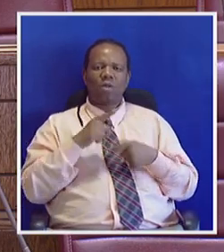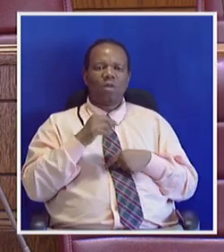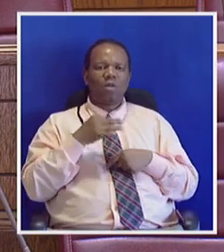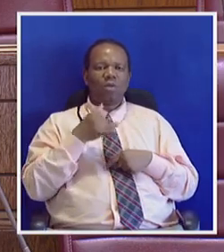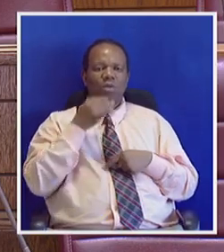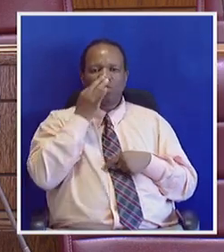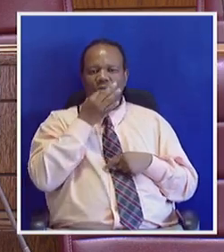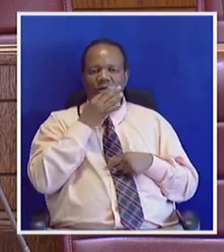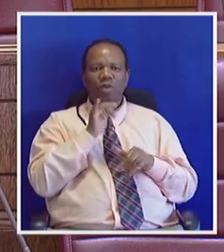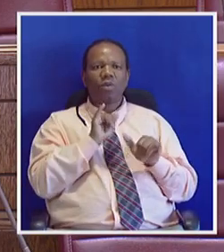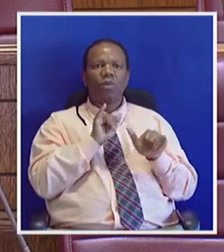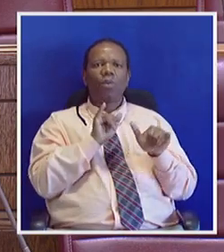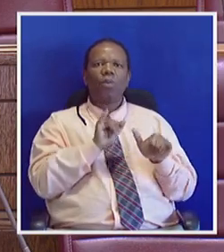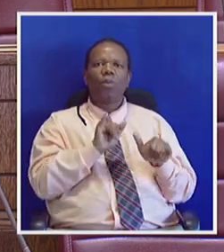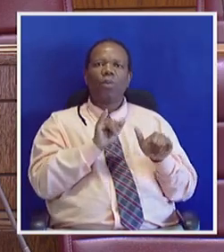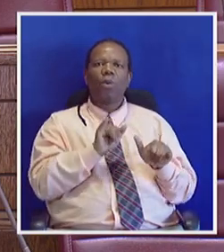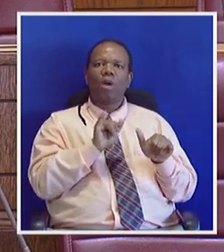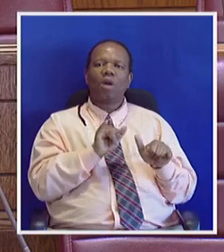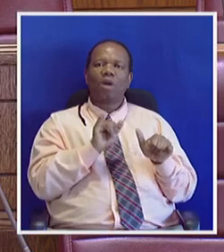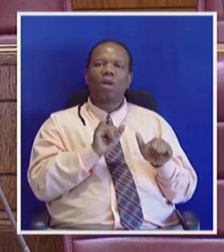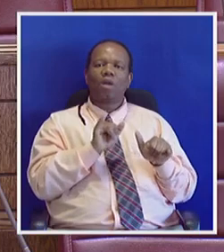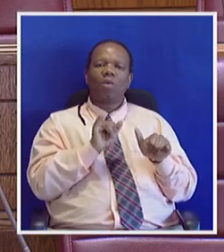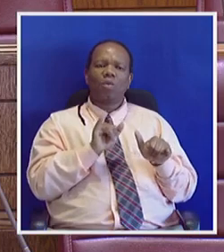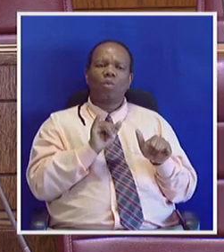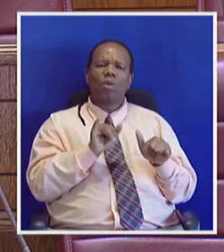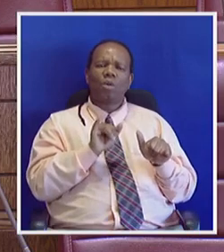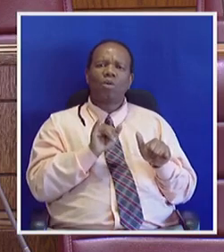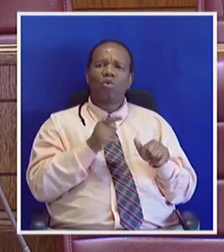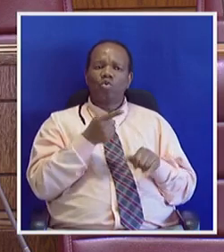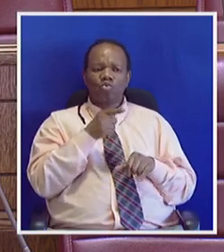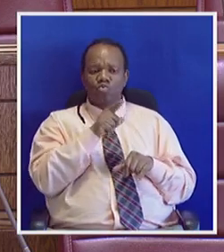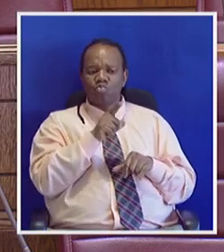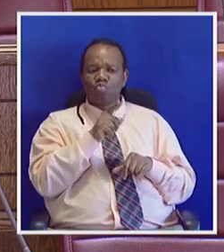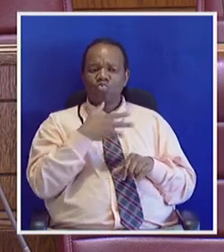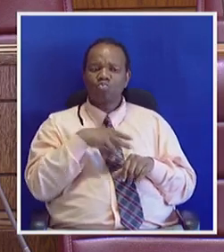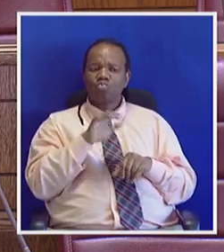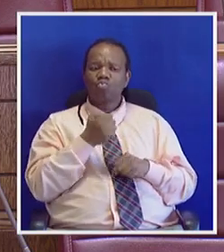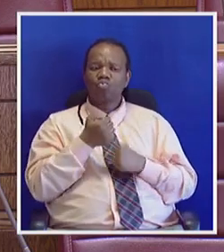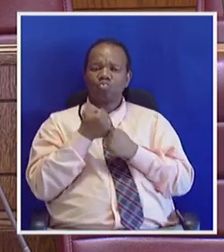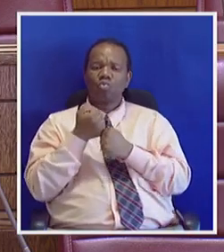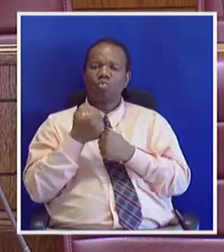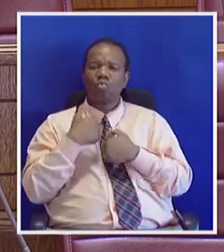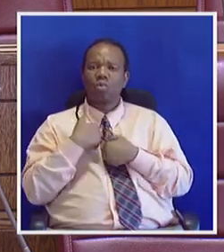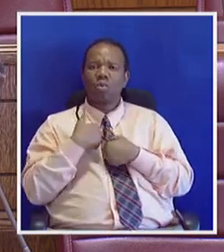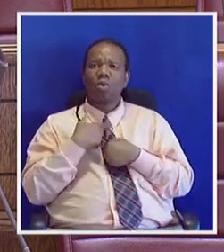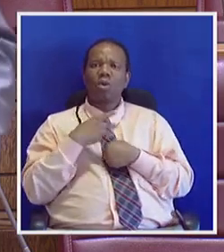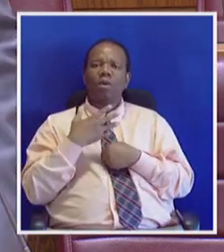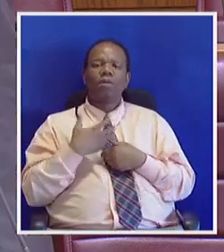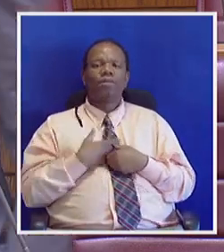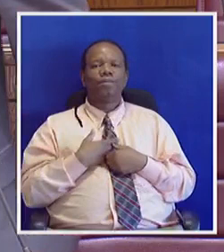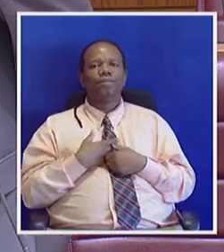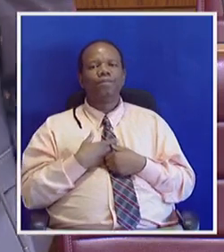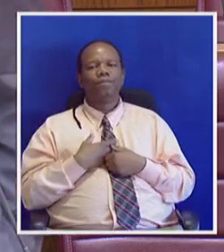You agreed with me that but you're waiting. Now, the question would then